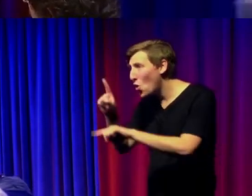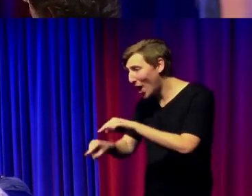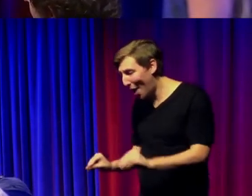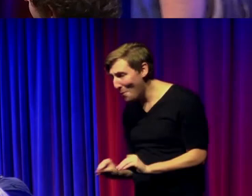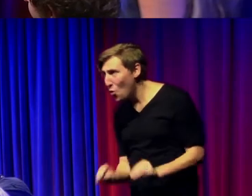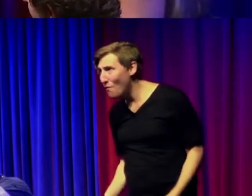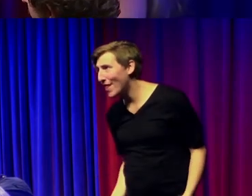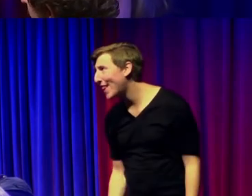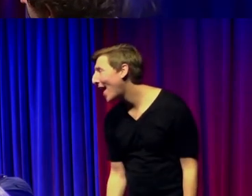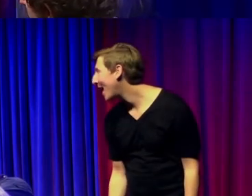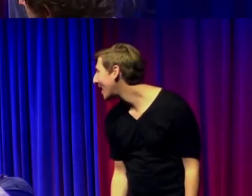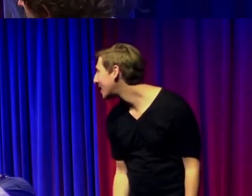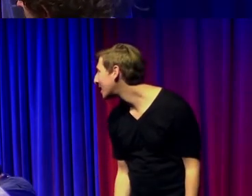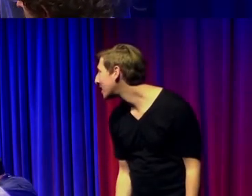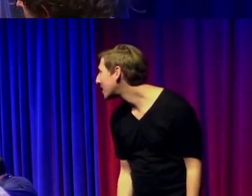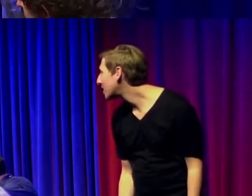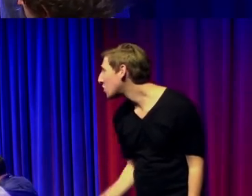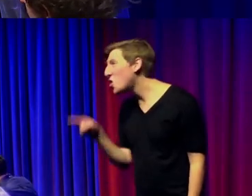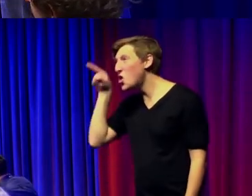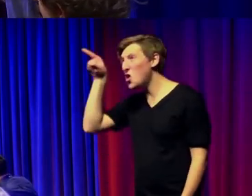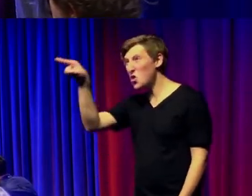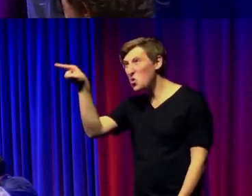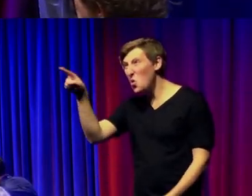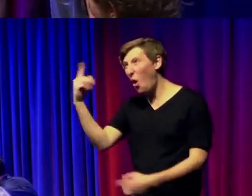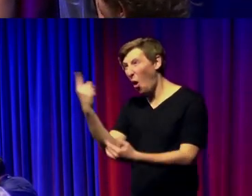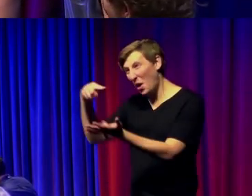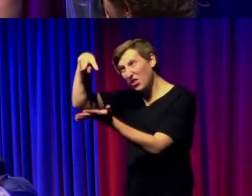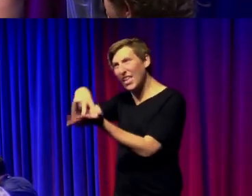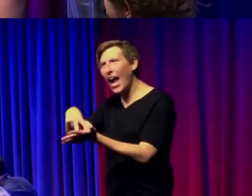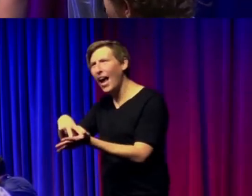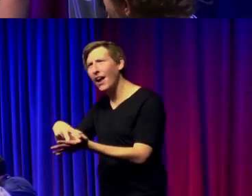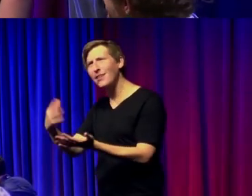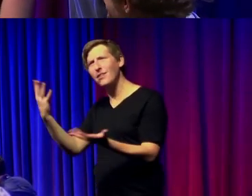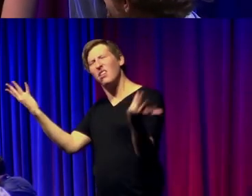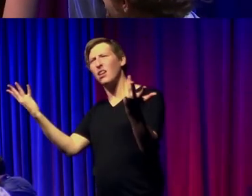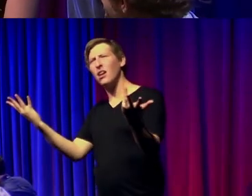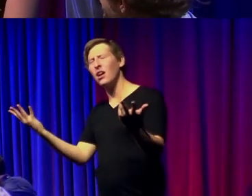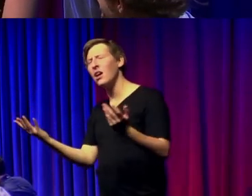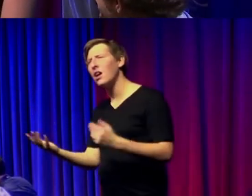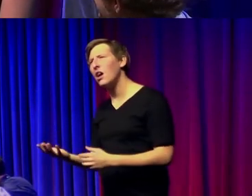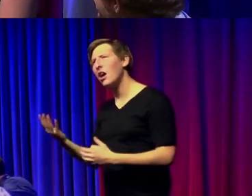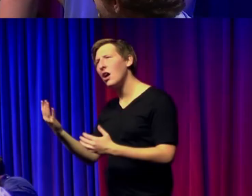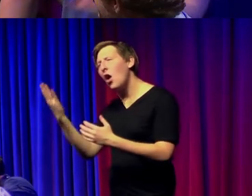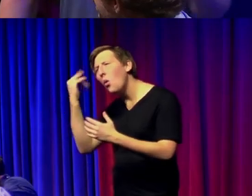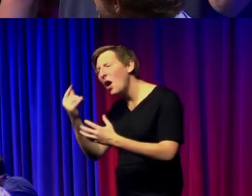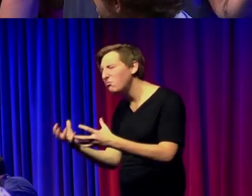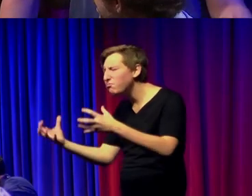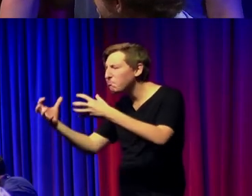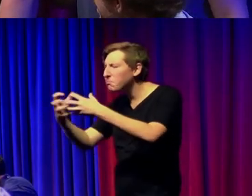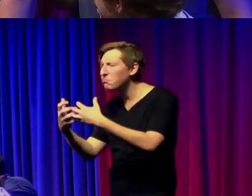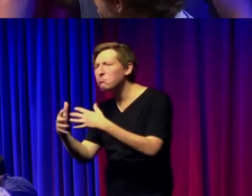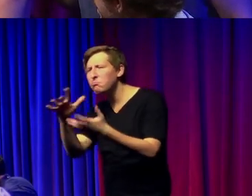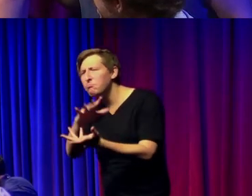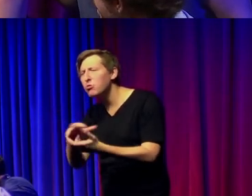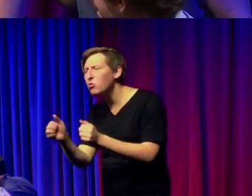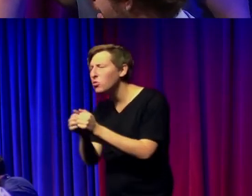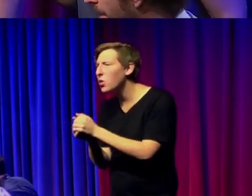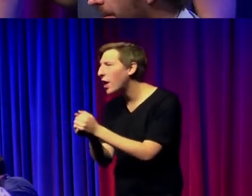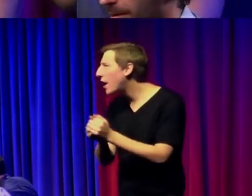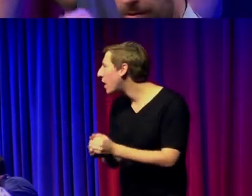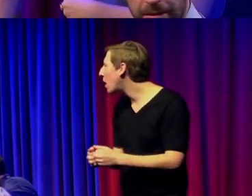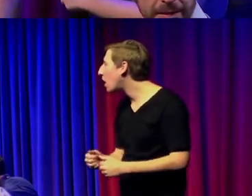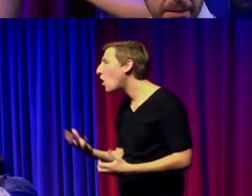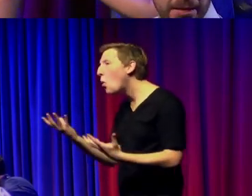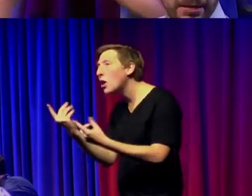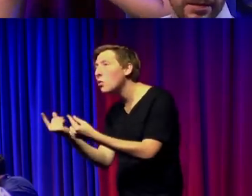that. What would make you happy? I don't know, a friendship bracelet or something? It's a wonderful